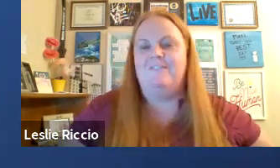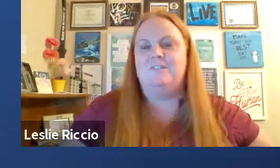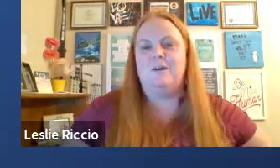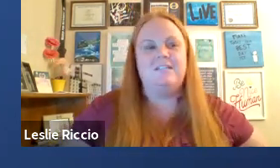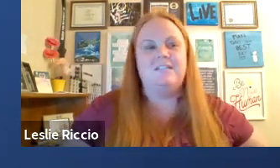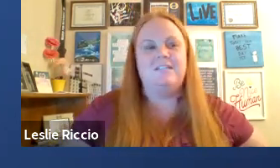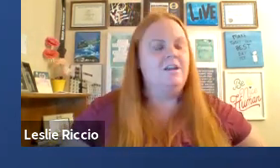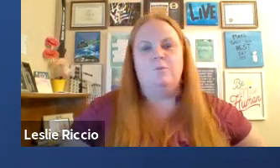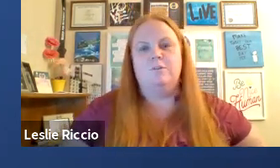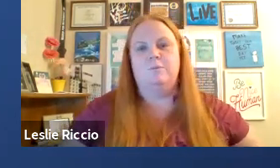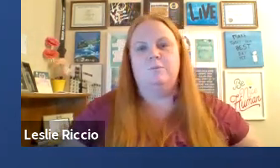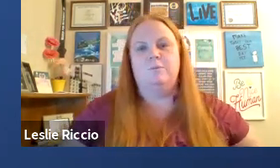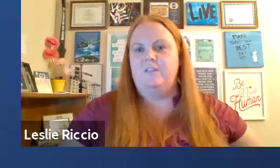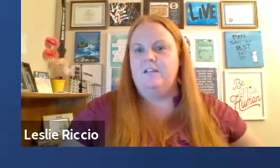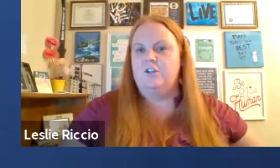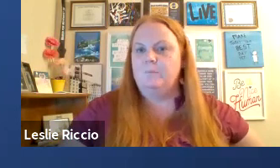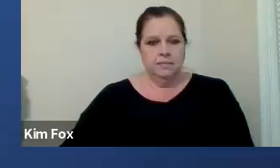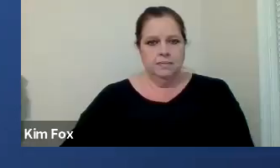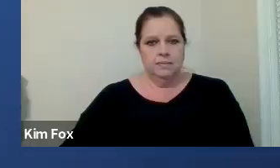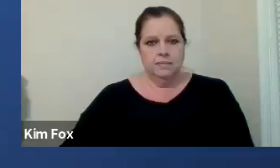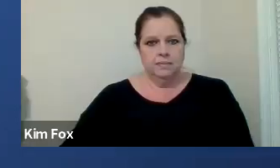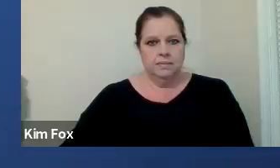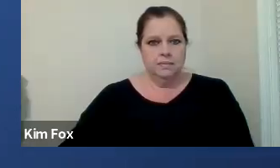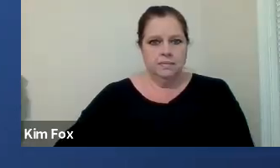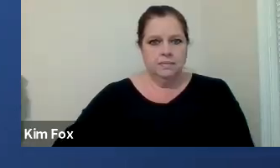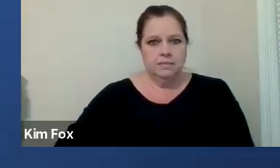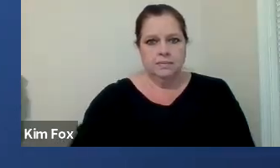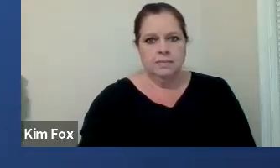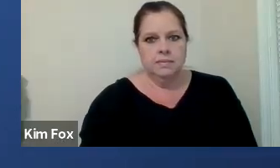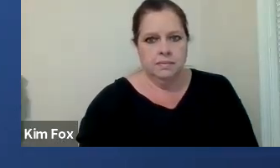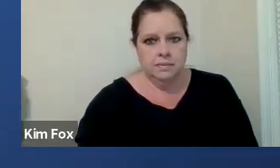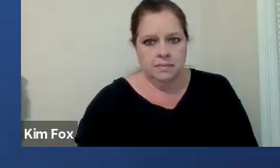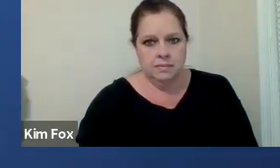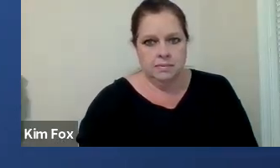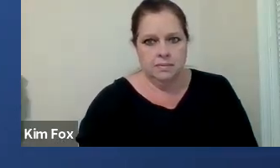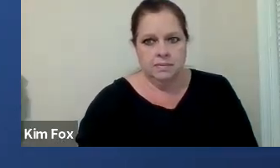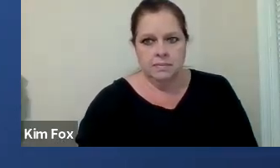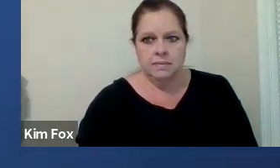anybody. So give us 1 second. We'll switch out the interpreters and then we'll get started.